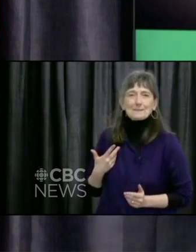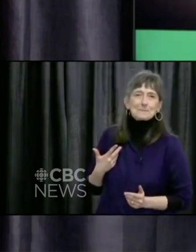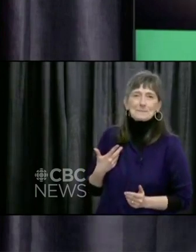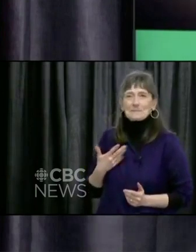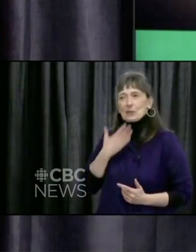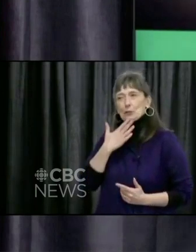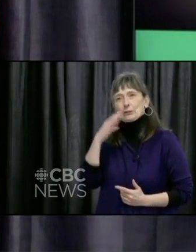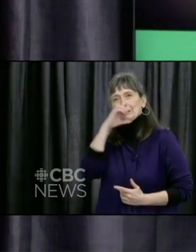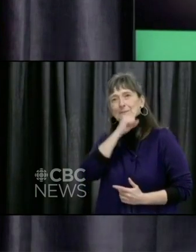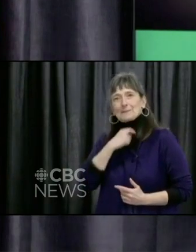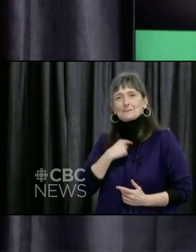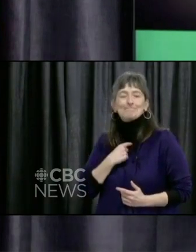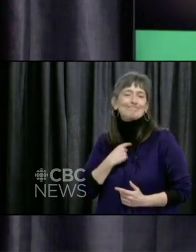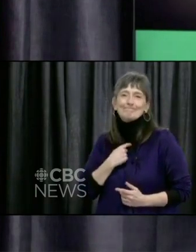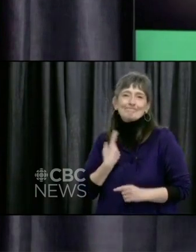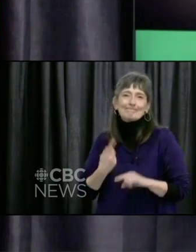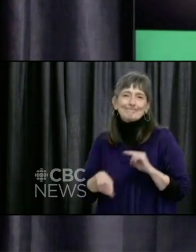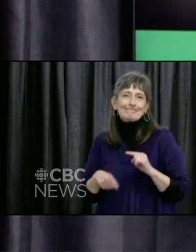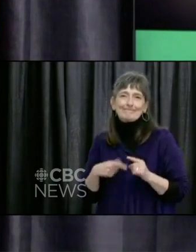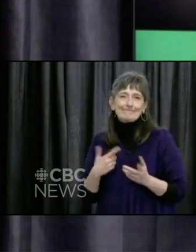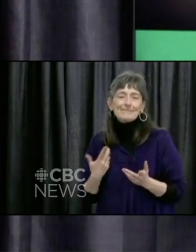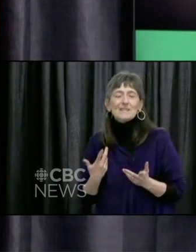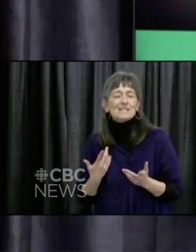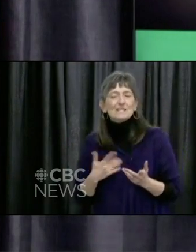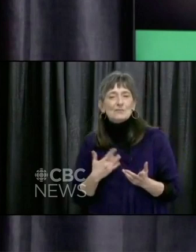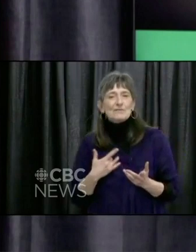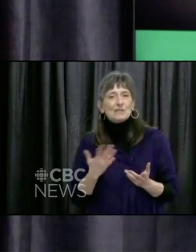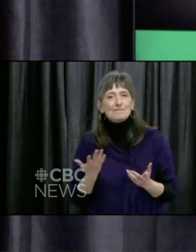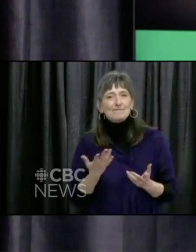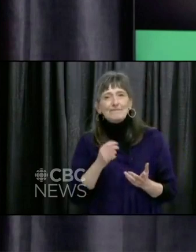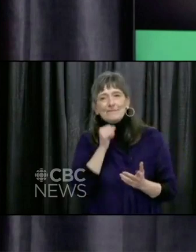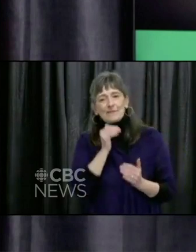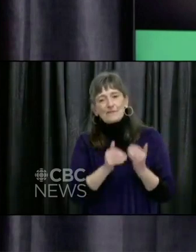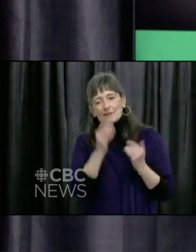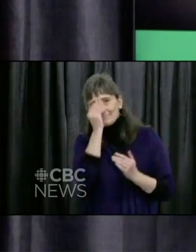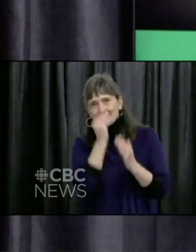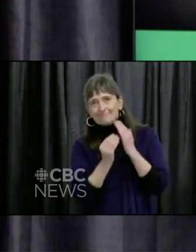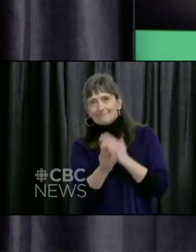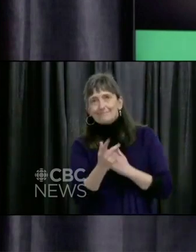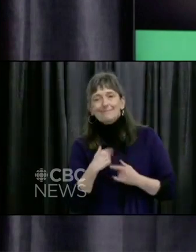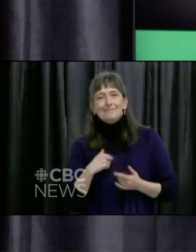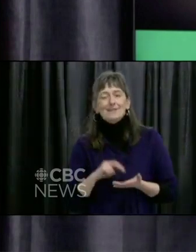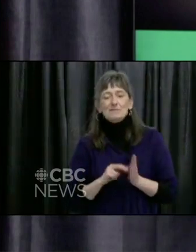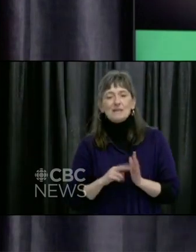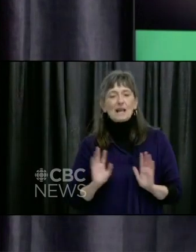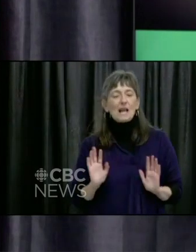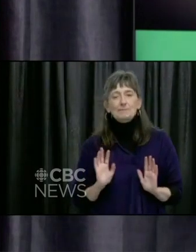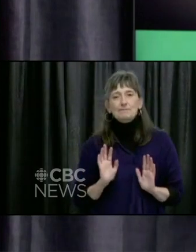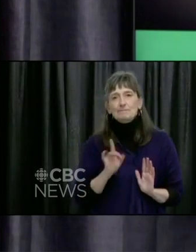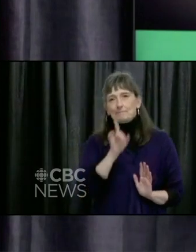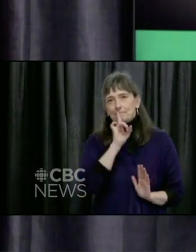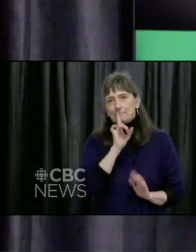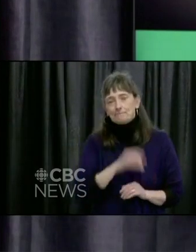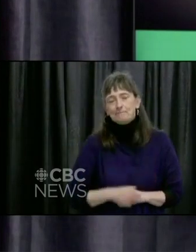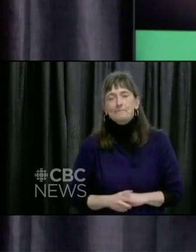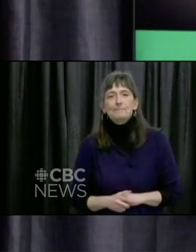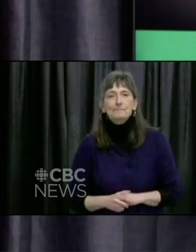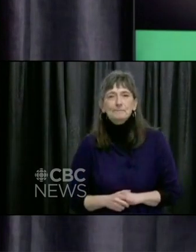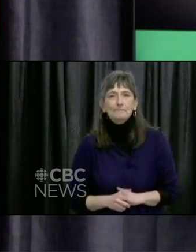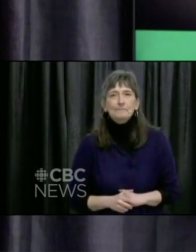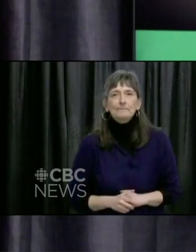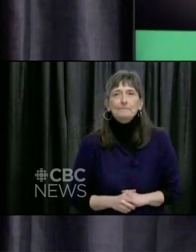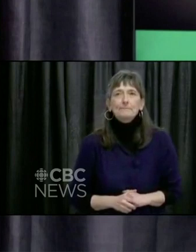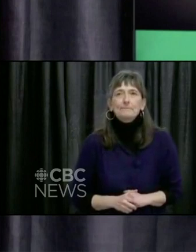large variability and the actual cases, there was such a discrepancy that really not to talk about that particular outcome at that